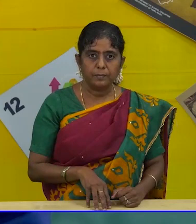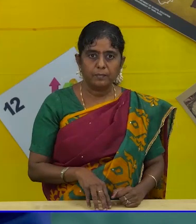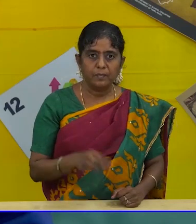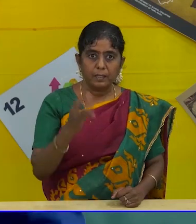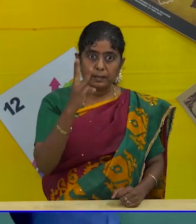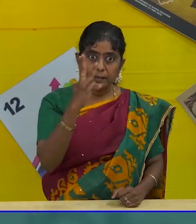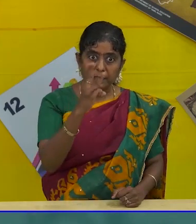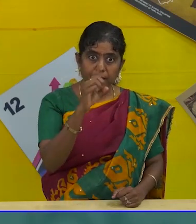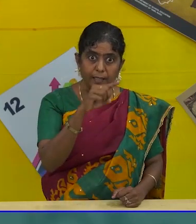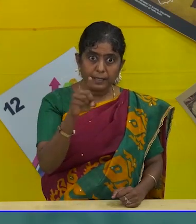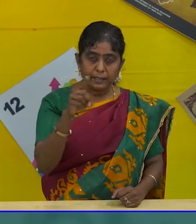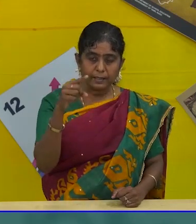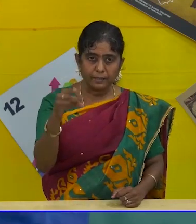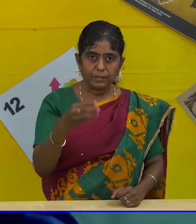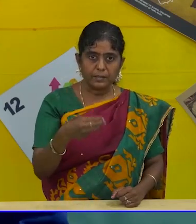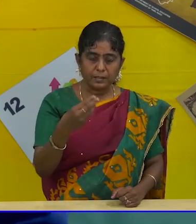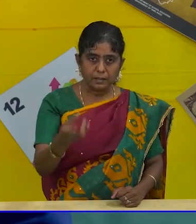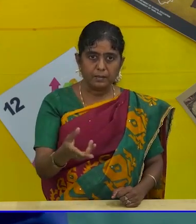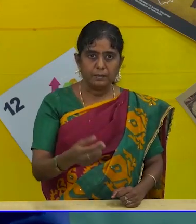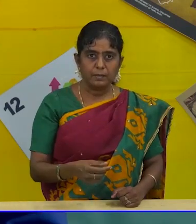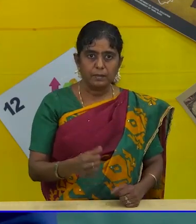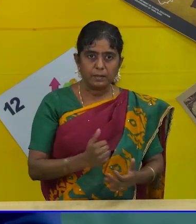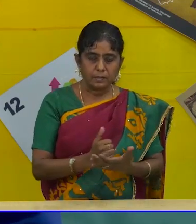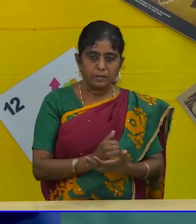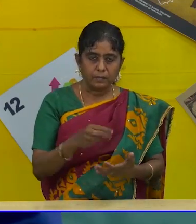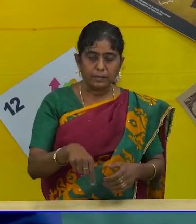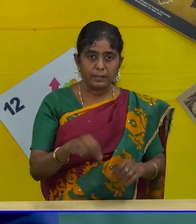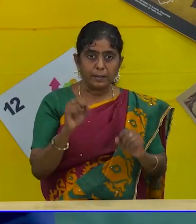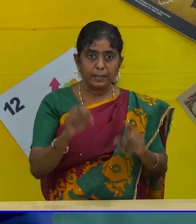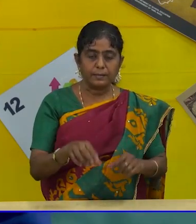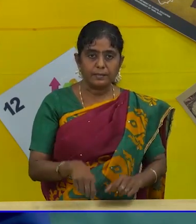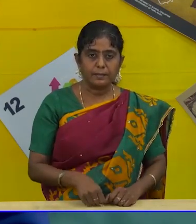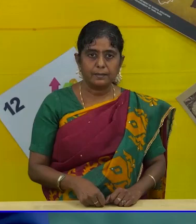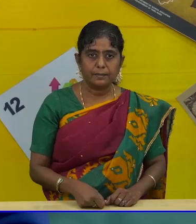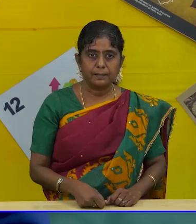Now, three linear equations going to be given in the 10th standard,